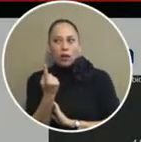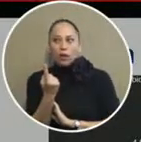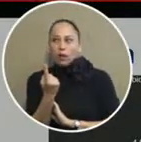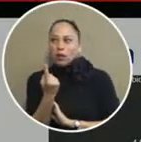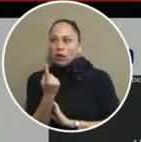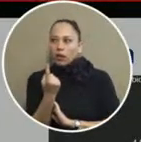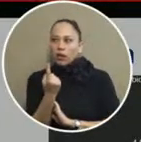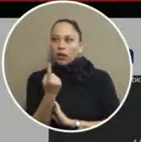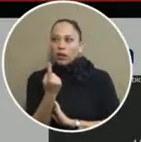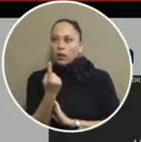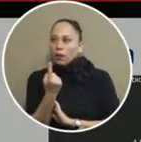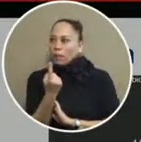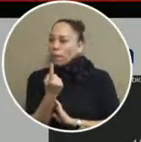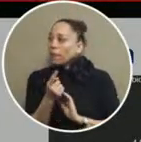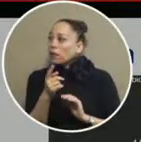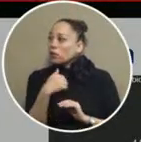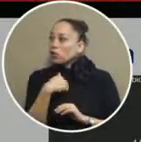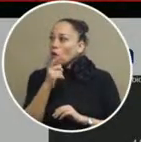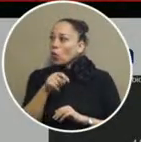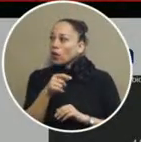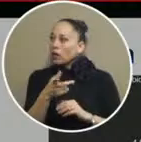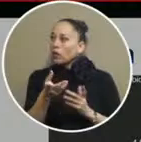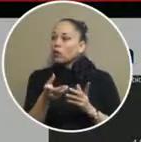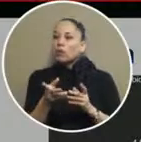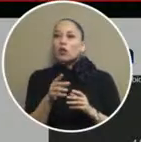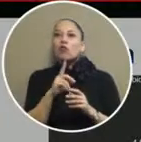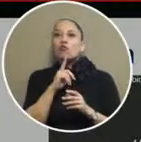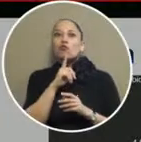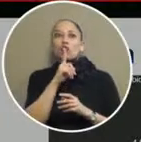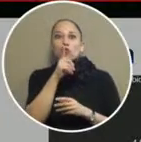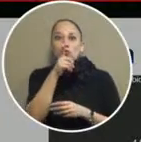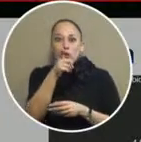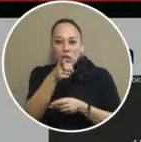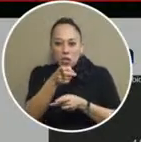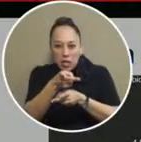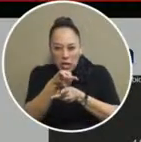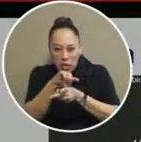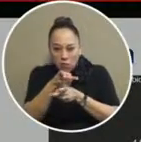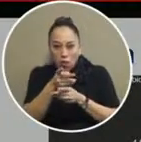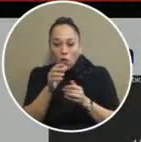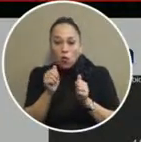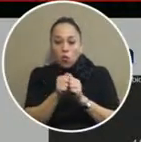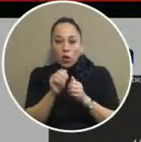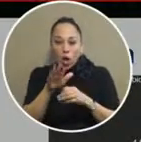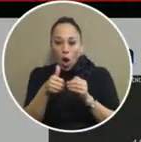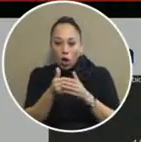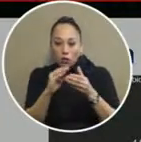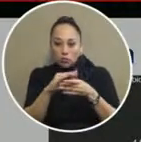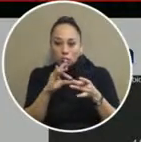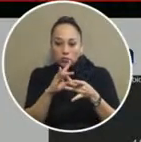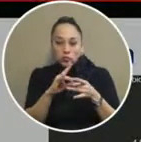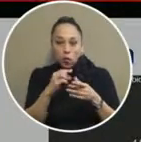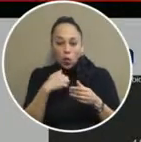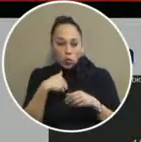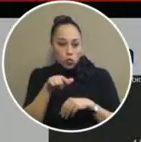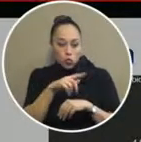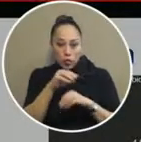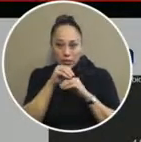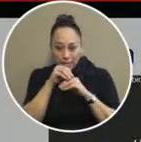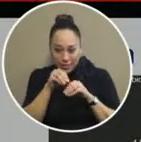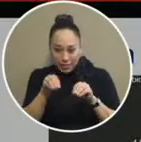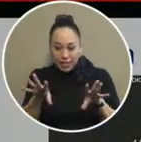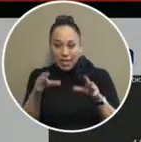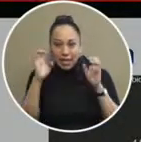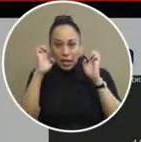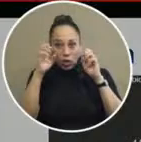comorbidities. So we need to be extra careful with all of those. Message that we have sent and